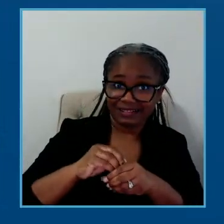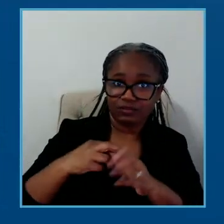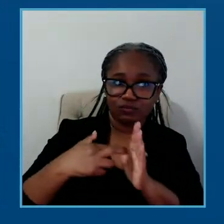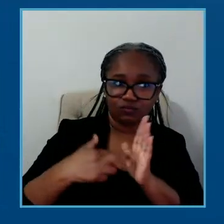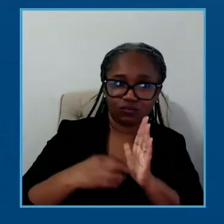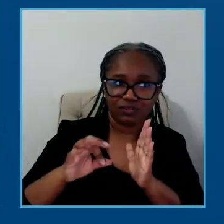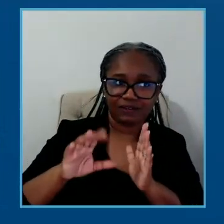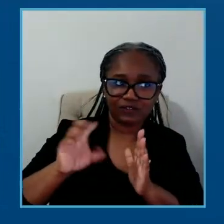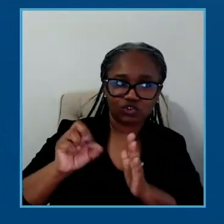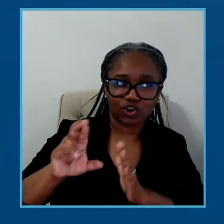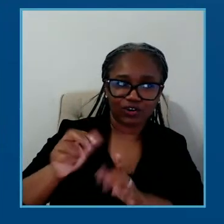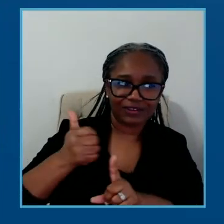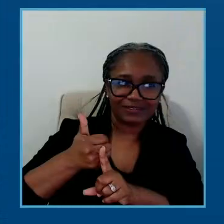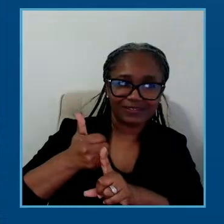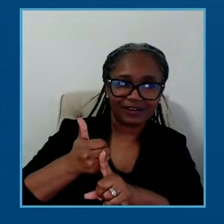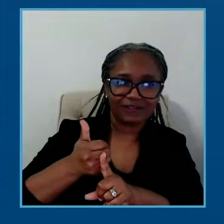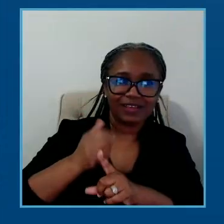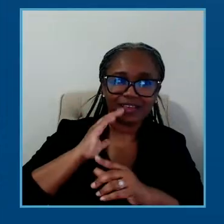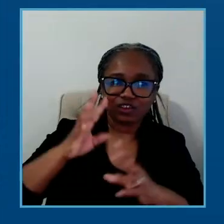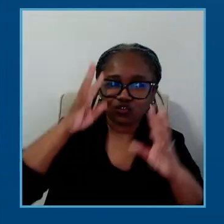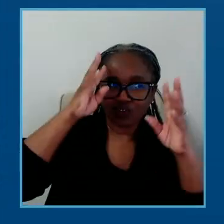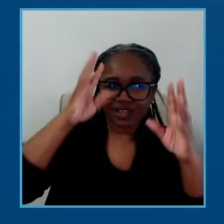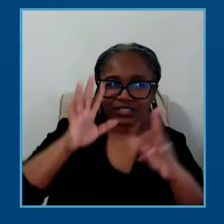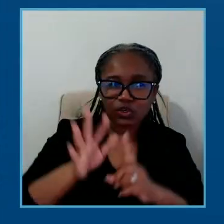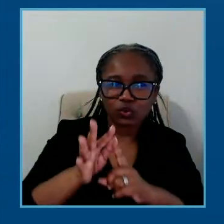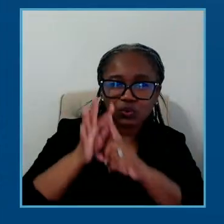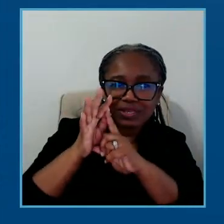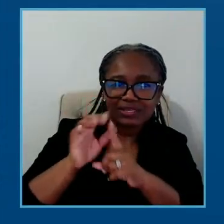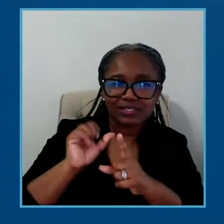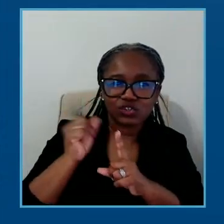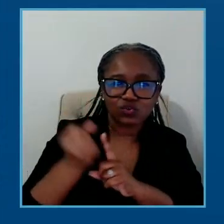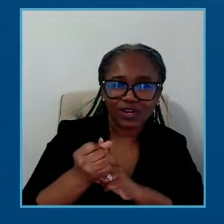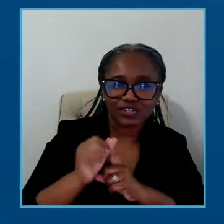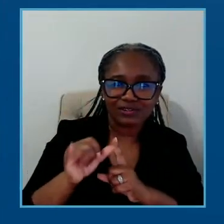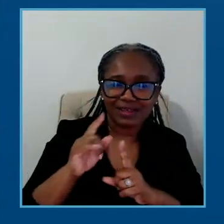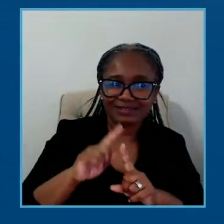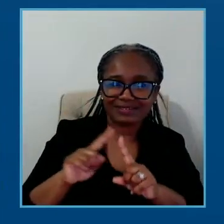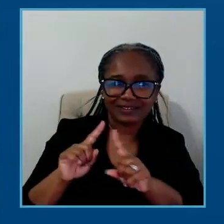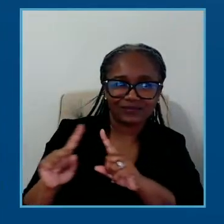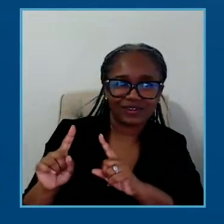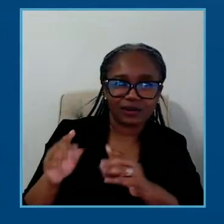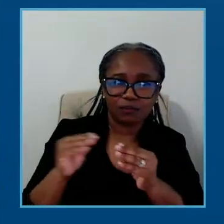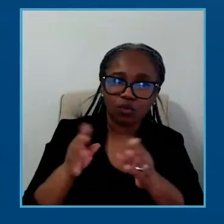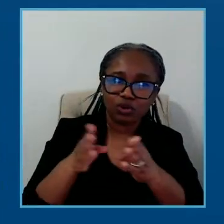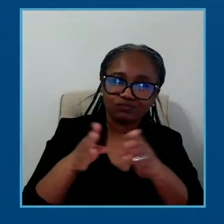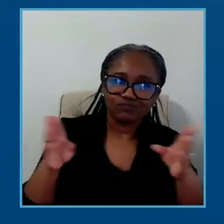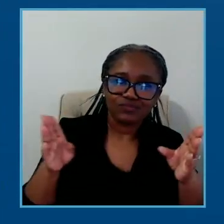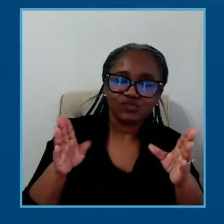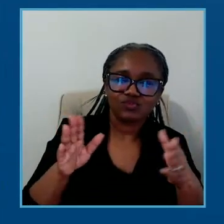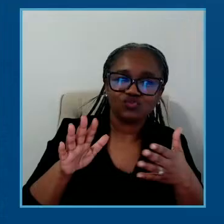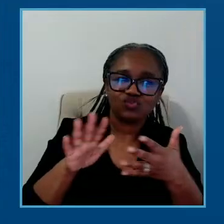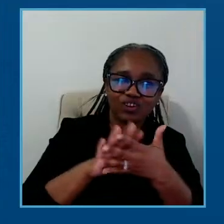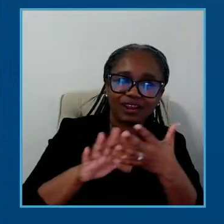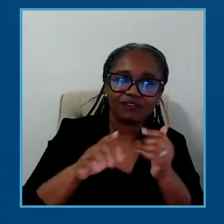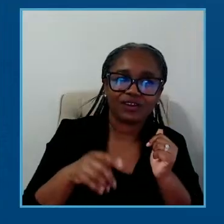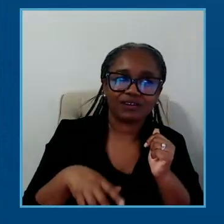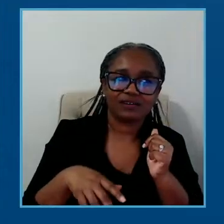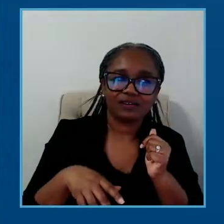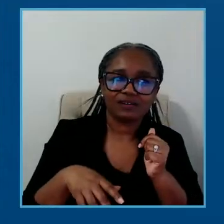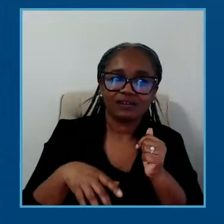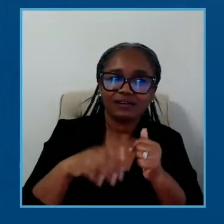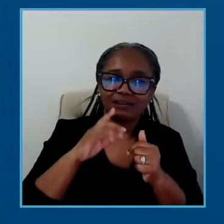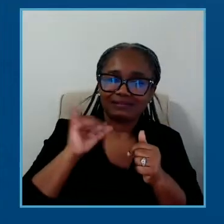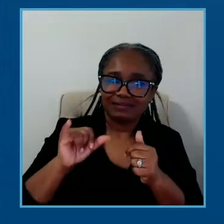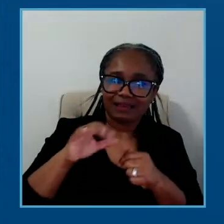appropriate equal gender division at the end. So the challengers also then cite to several provisions of the charter regarding full